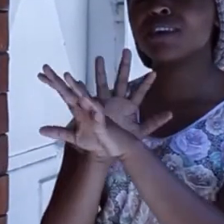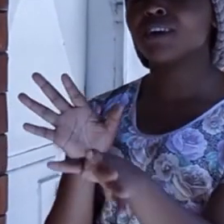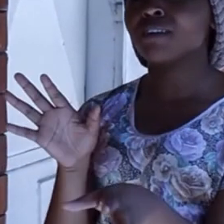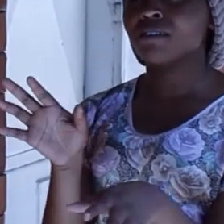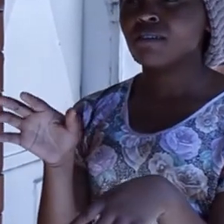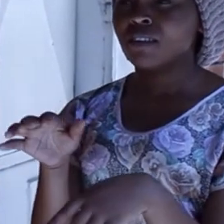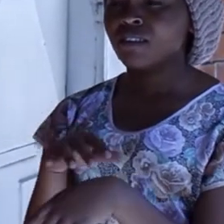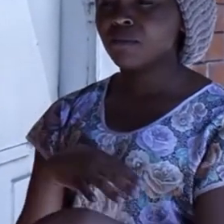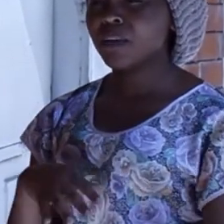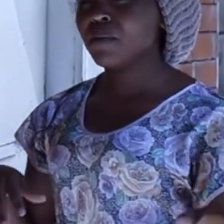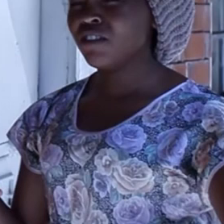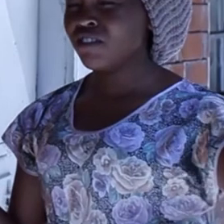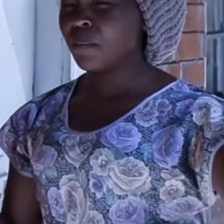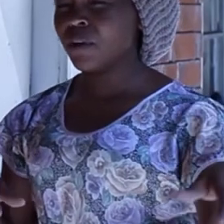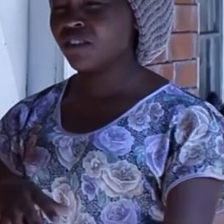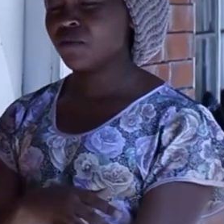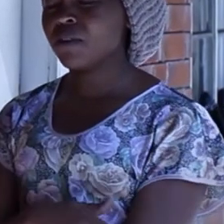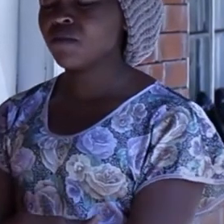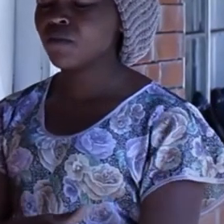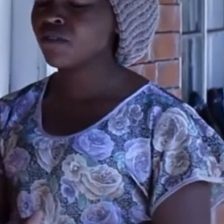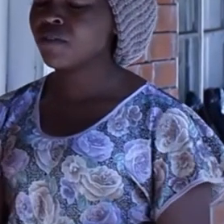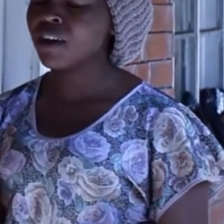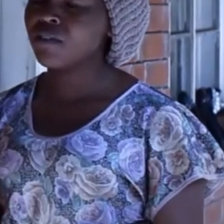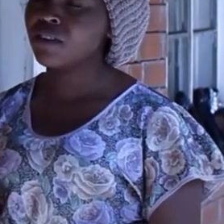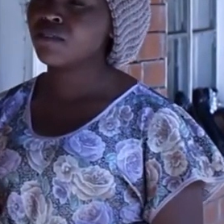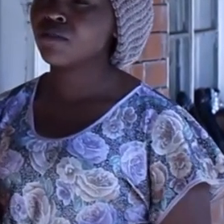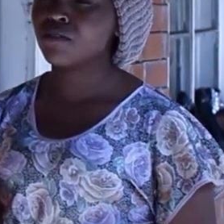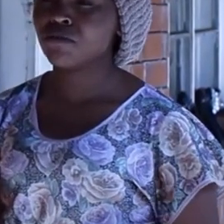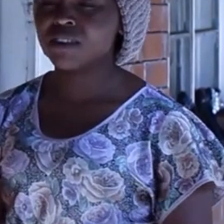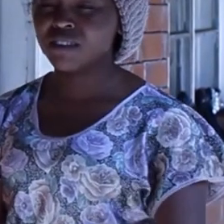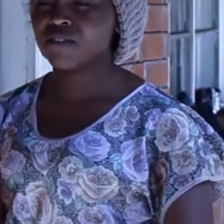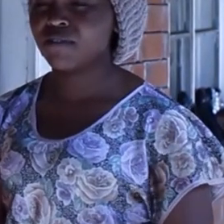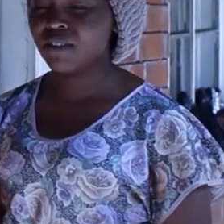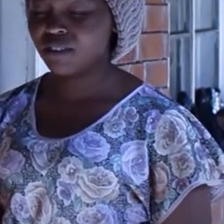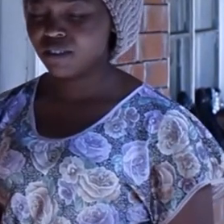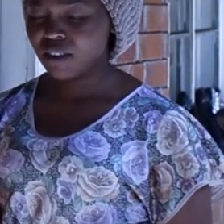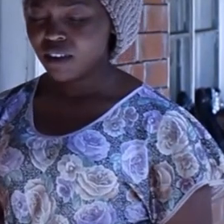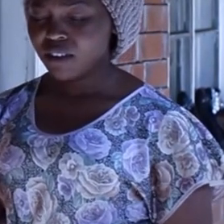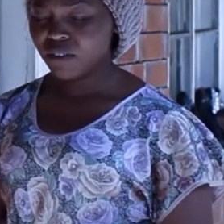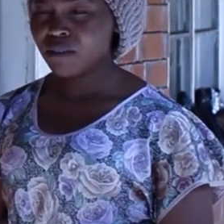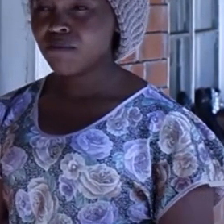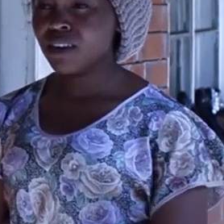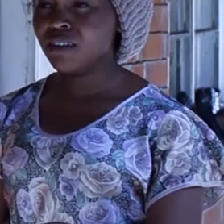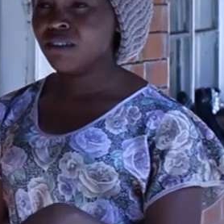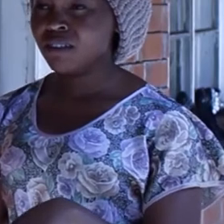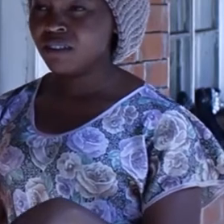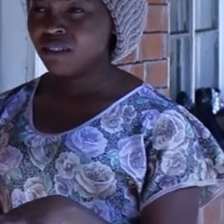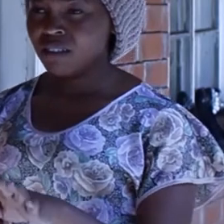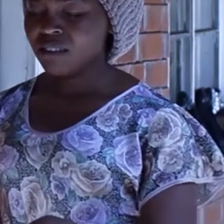She's not here. She might be in chapel where she spends most of her evenings with those religious freaks. If you don't